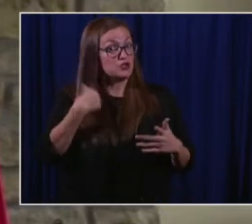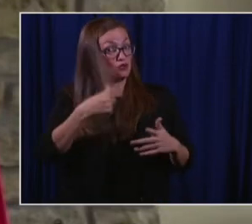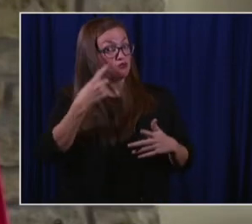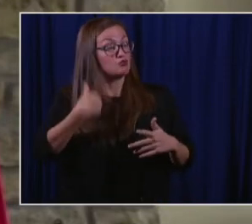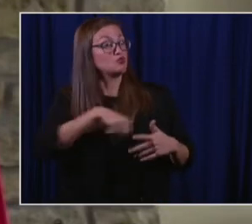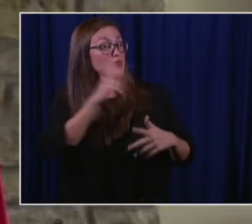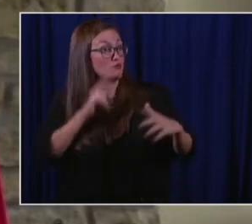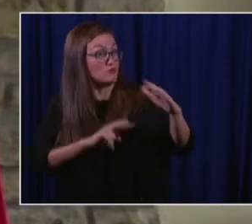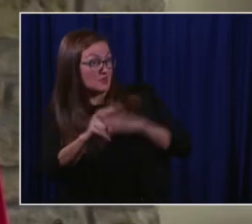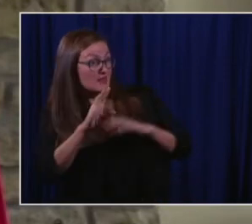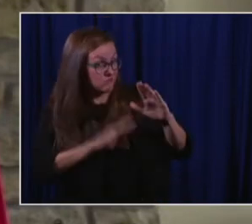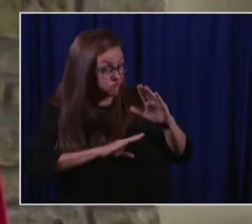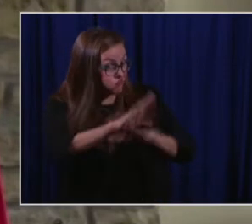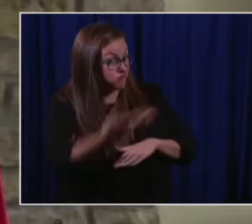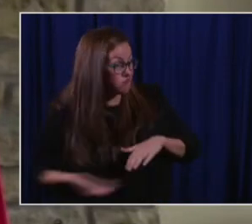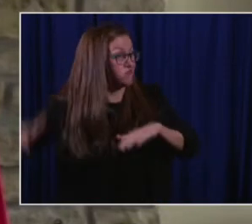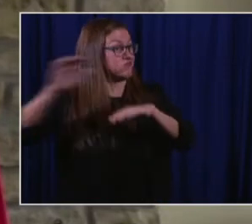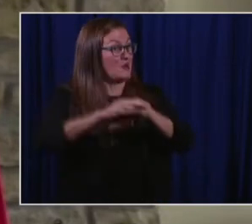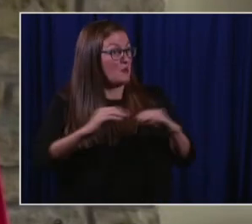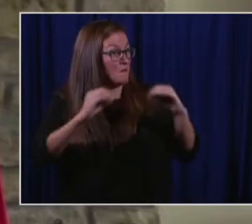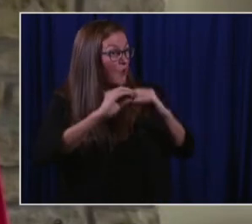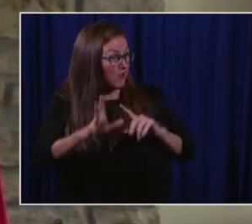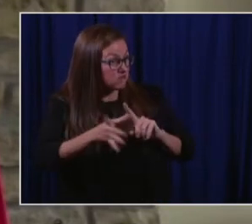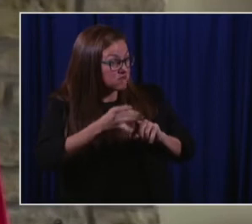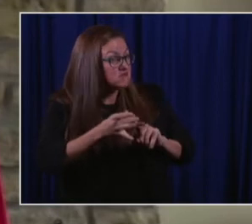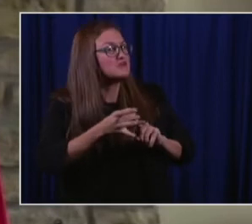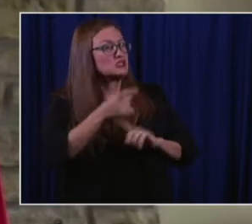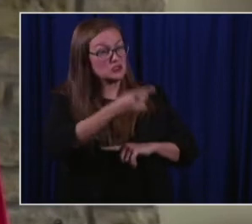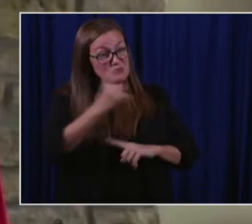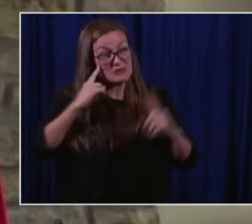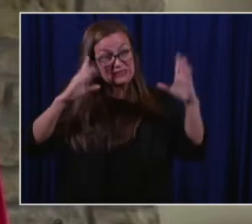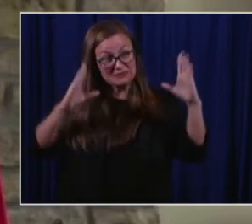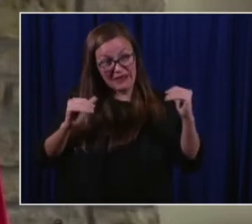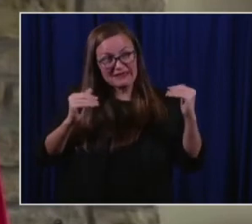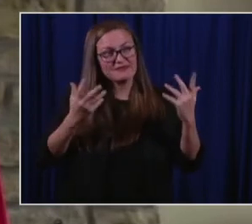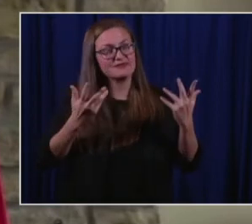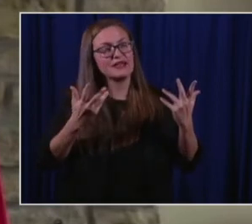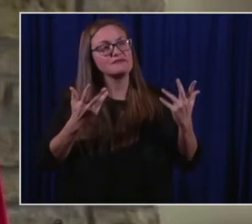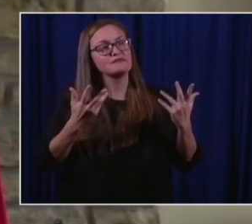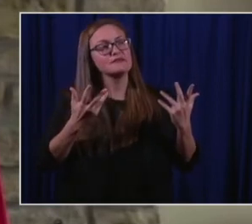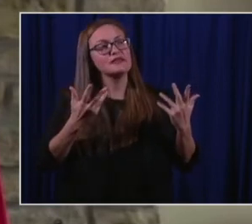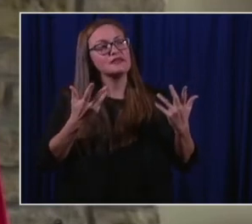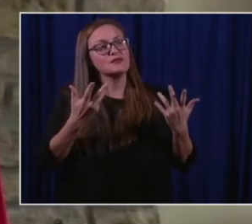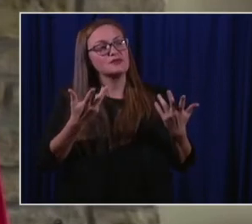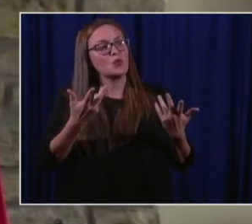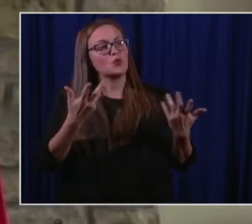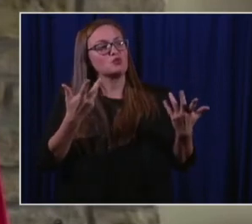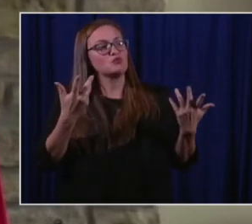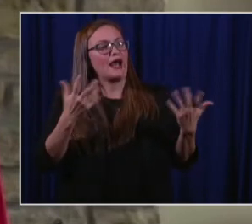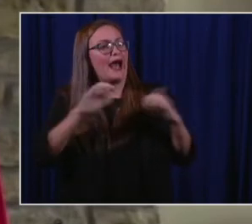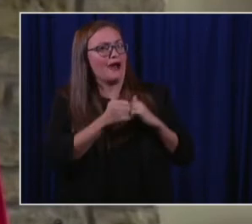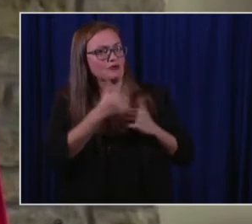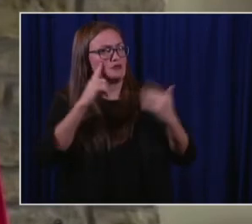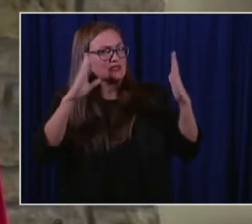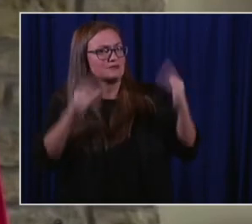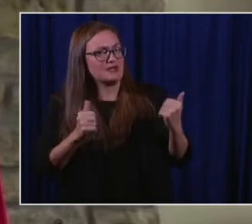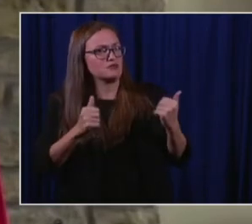doctors have warned it could be? And, we're a couple weeks into the curfew. Are you hopeful with the results you've seen so far?